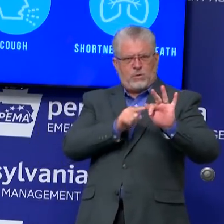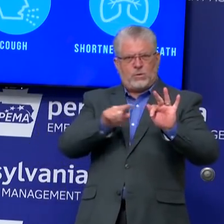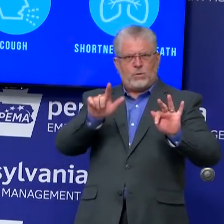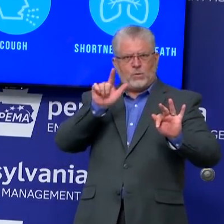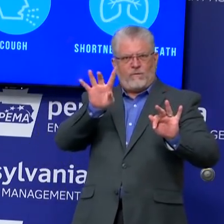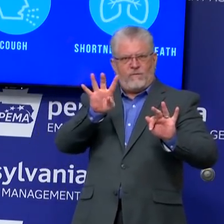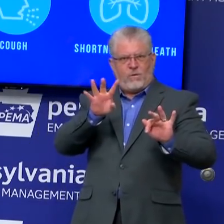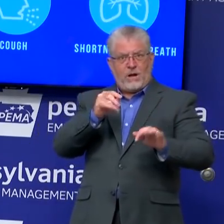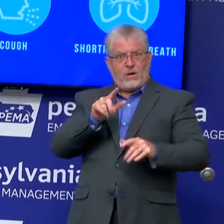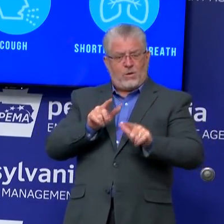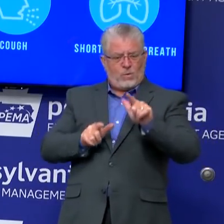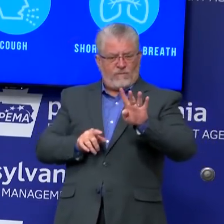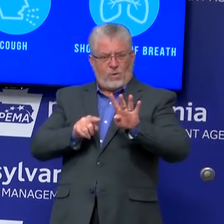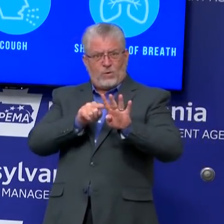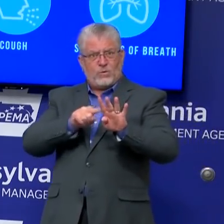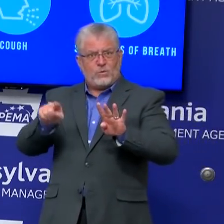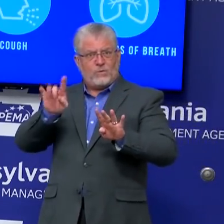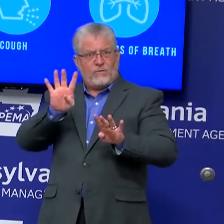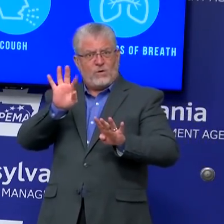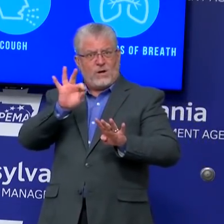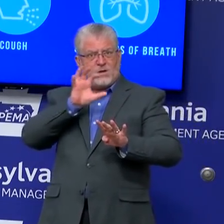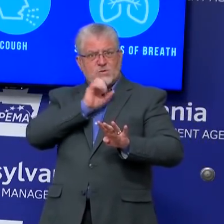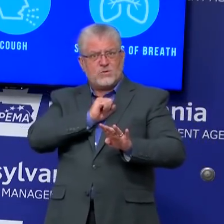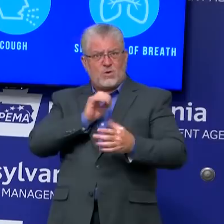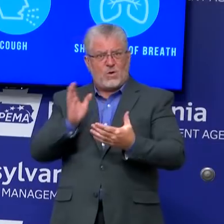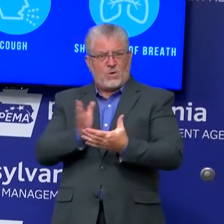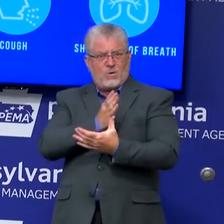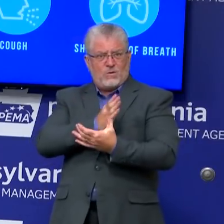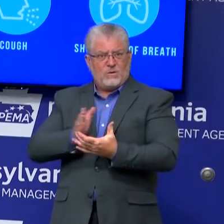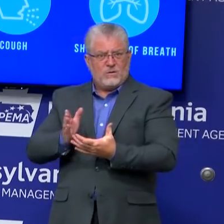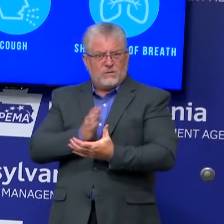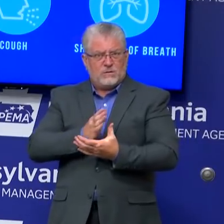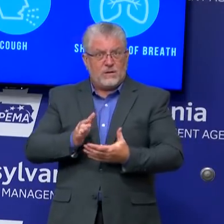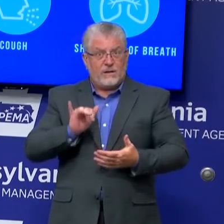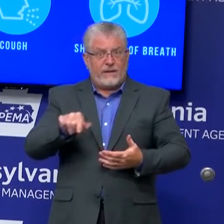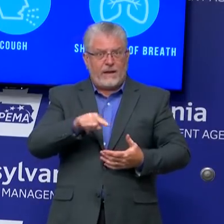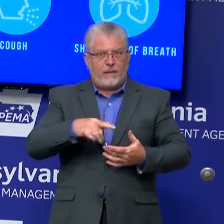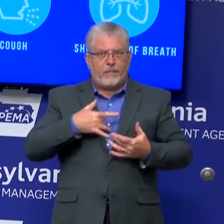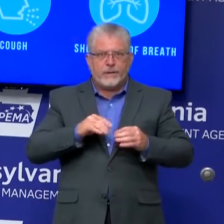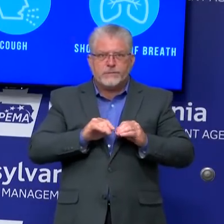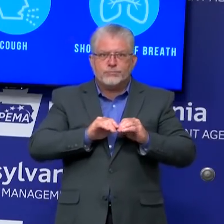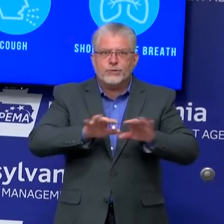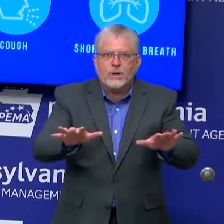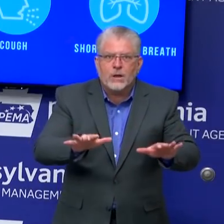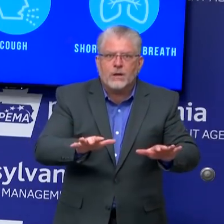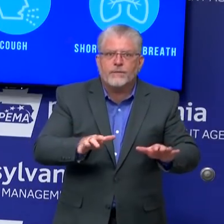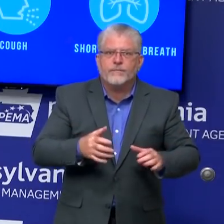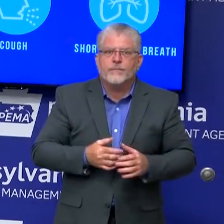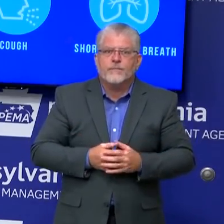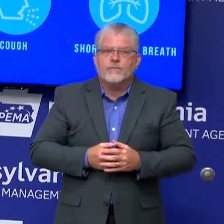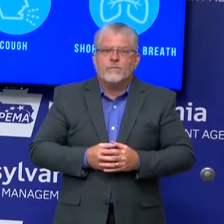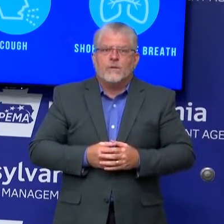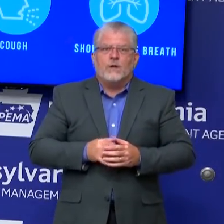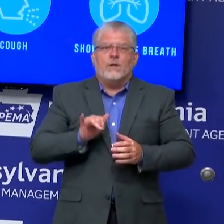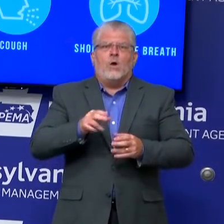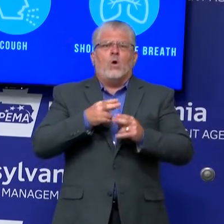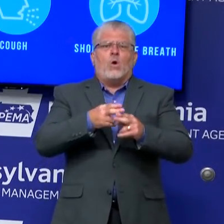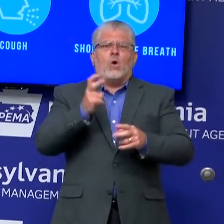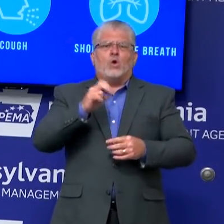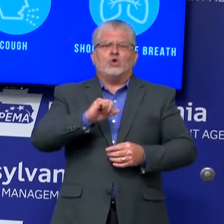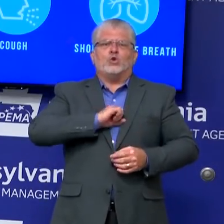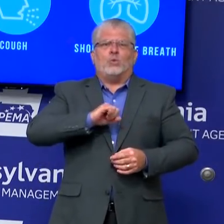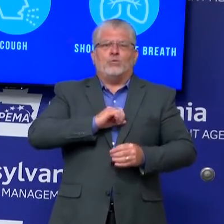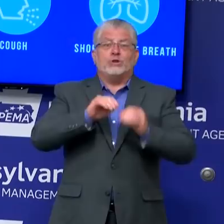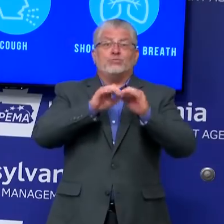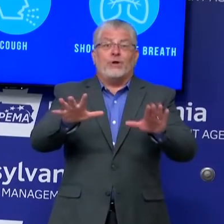age group, and that is particularly being spread, and sometimes in these super spreader events, in restaurants, in